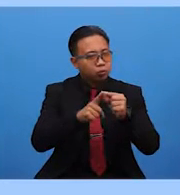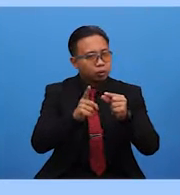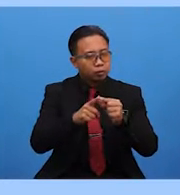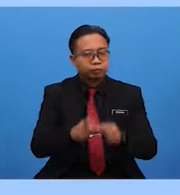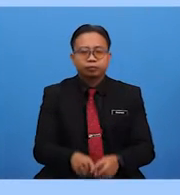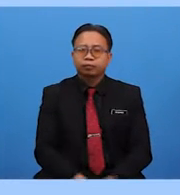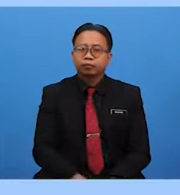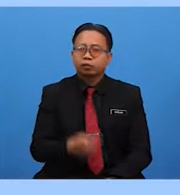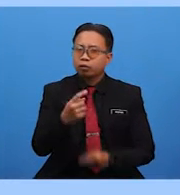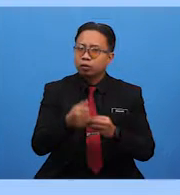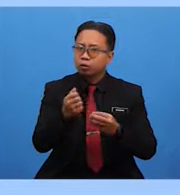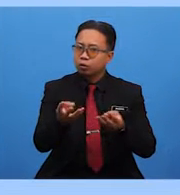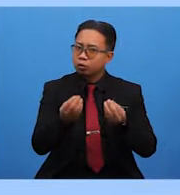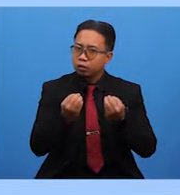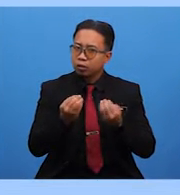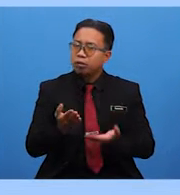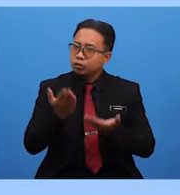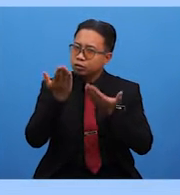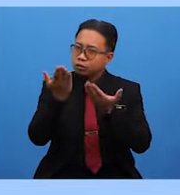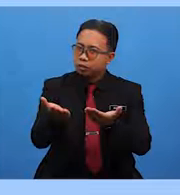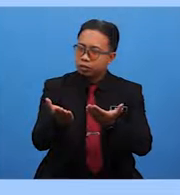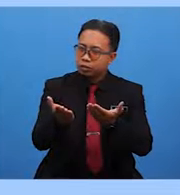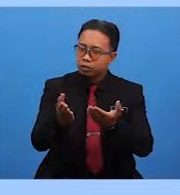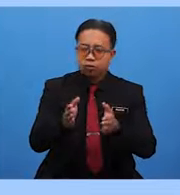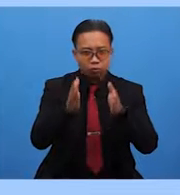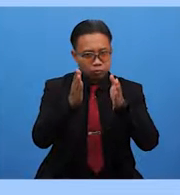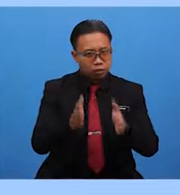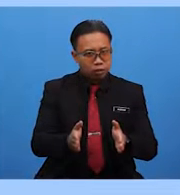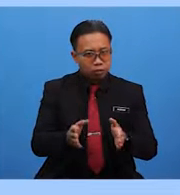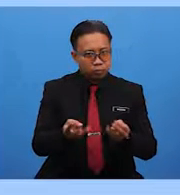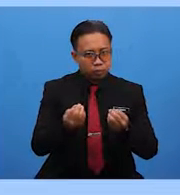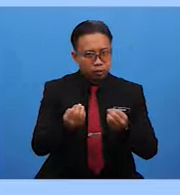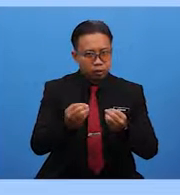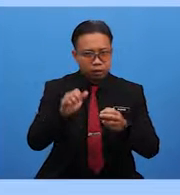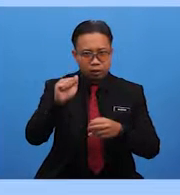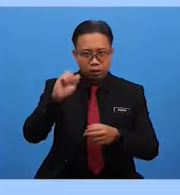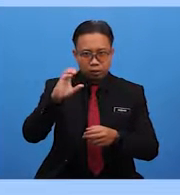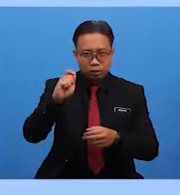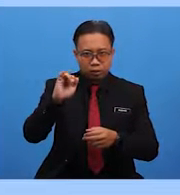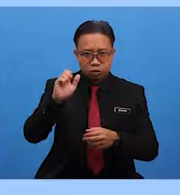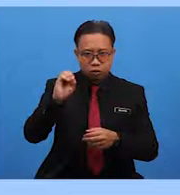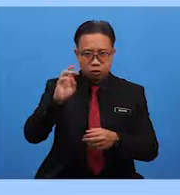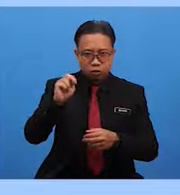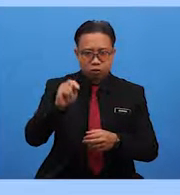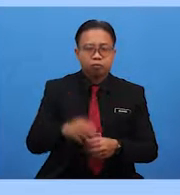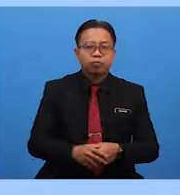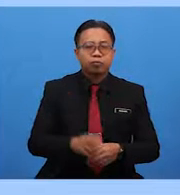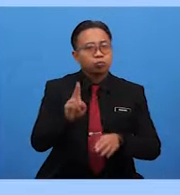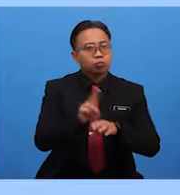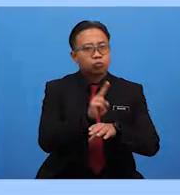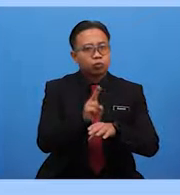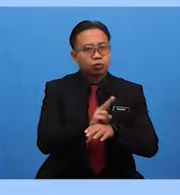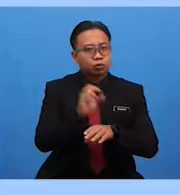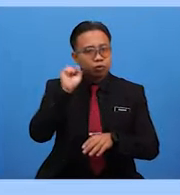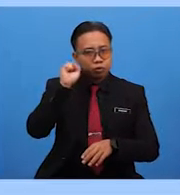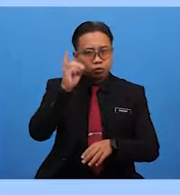verb. When we want to suggest someone to carry out an action, we can also use the word